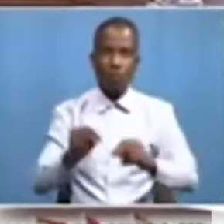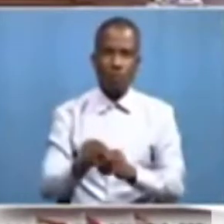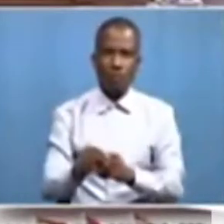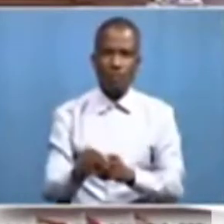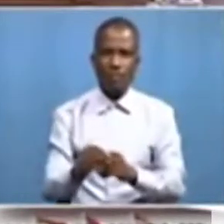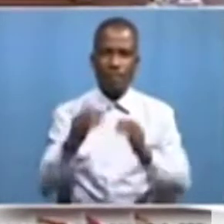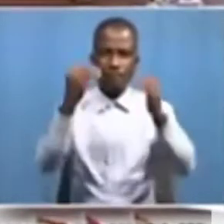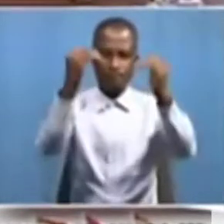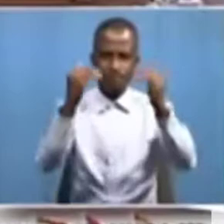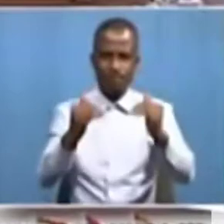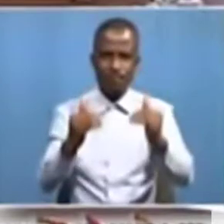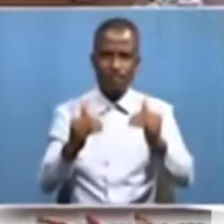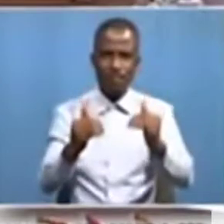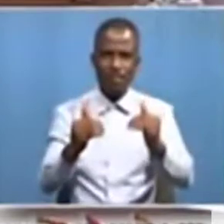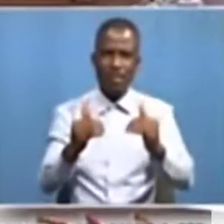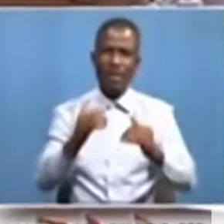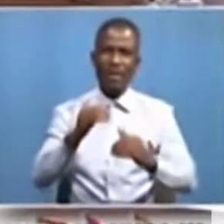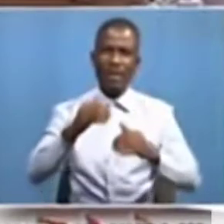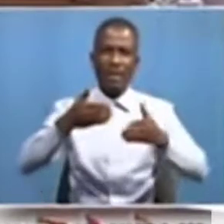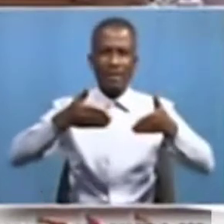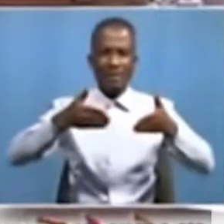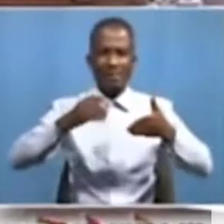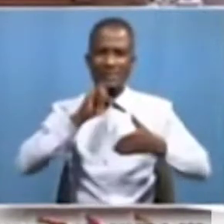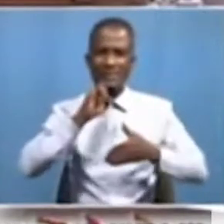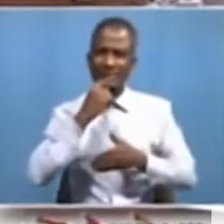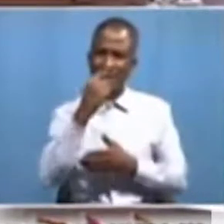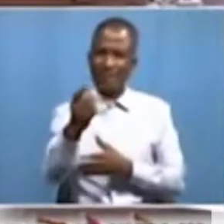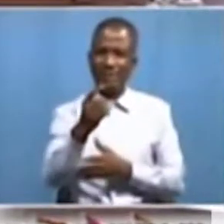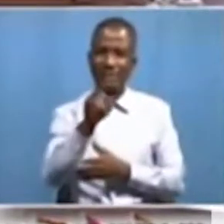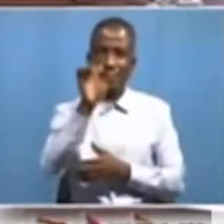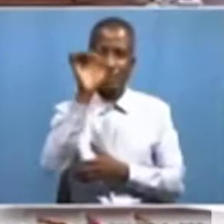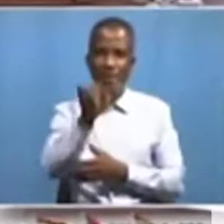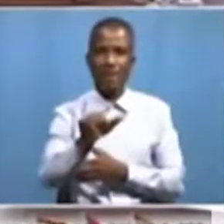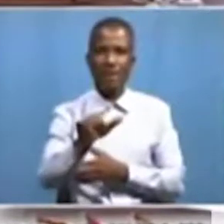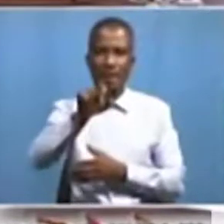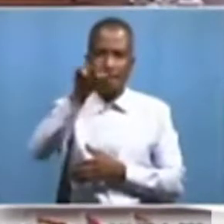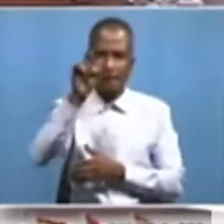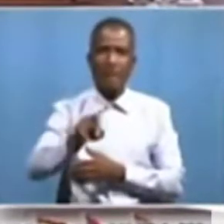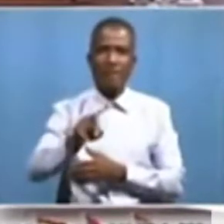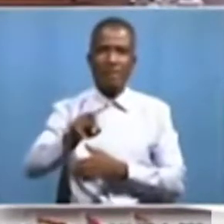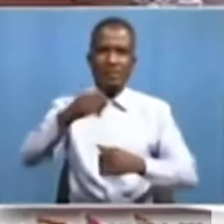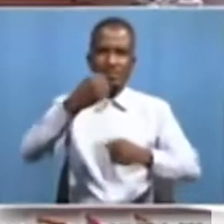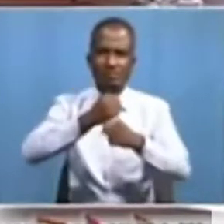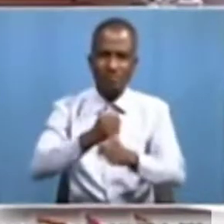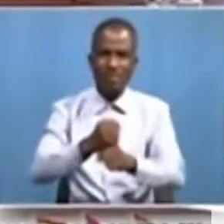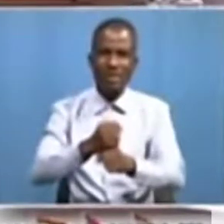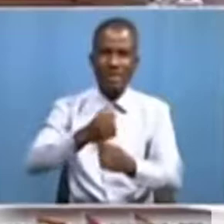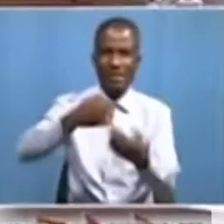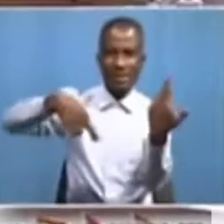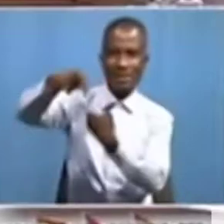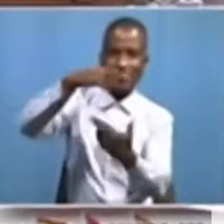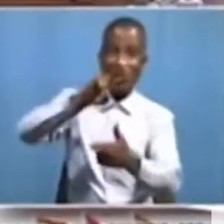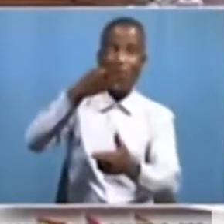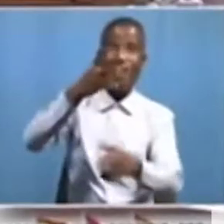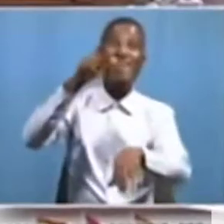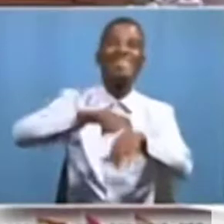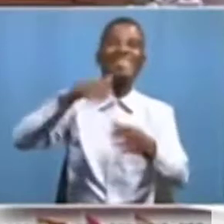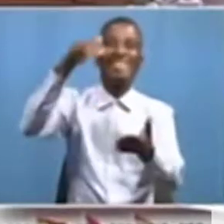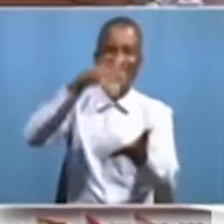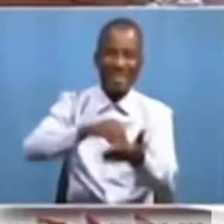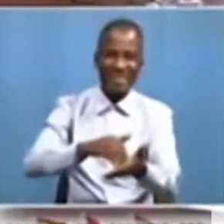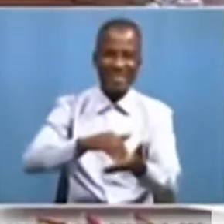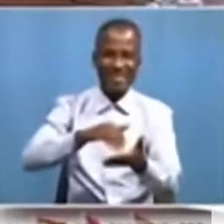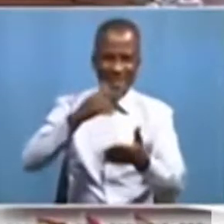F, an order of mandatory injunction directing the first respondent to proceed to conduct a second election with petitioner and